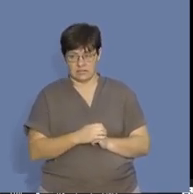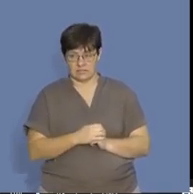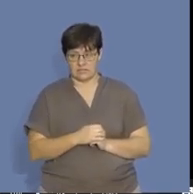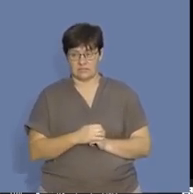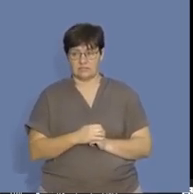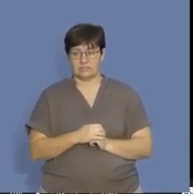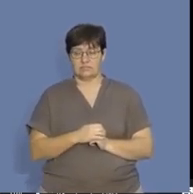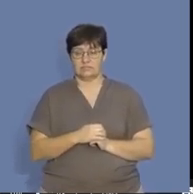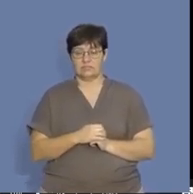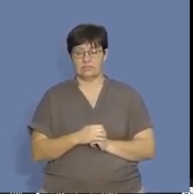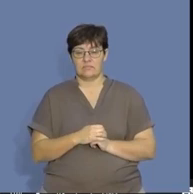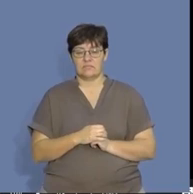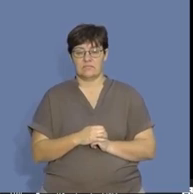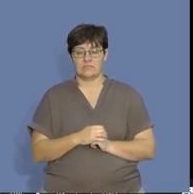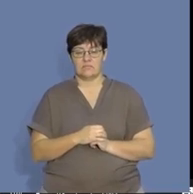1,351,250.